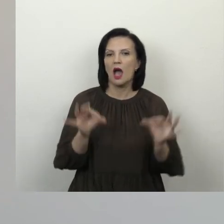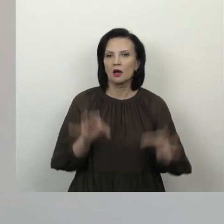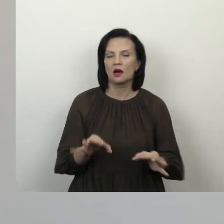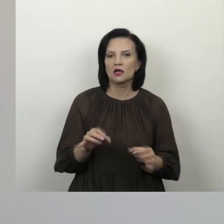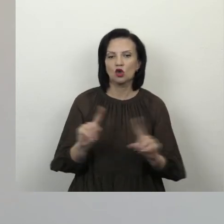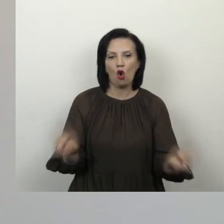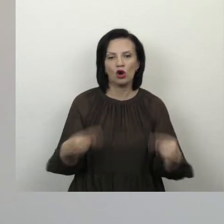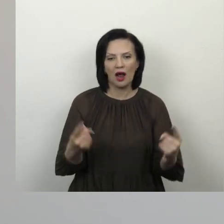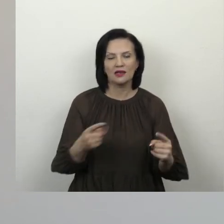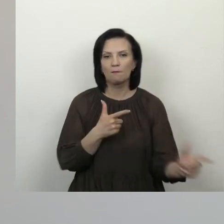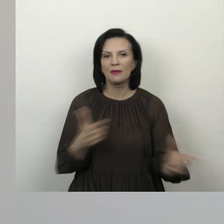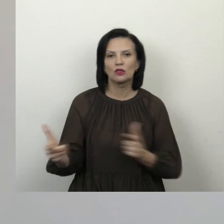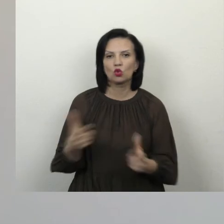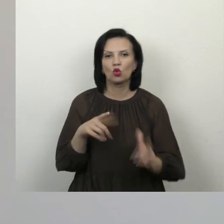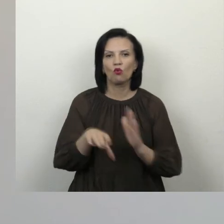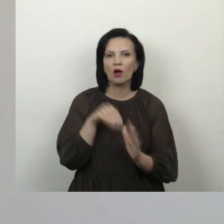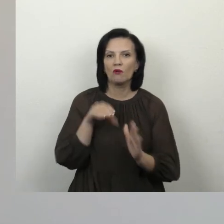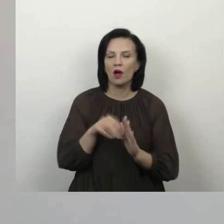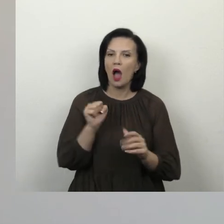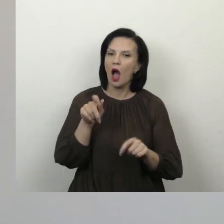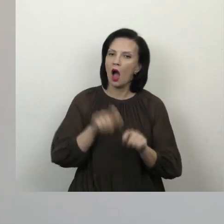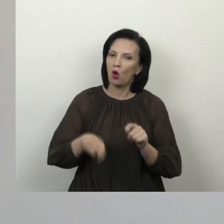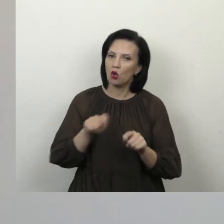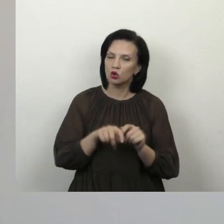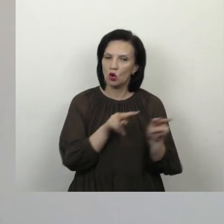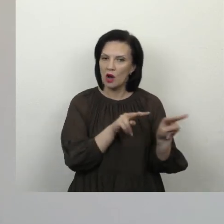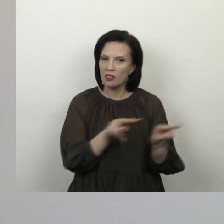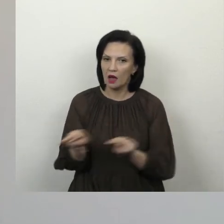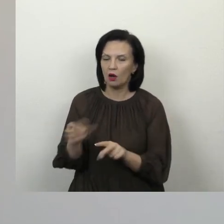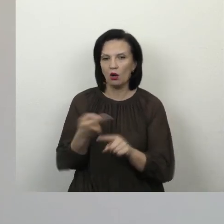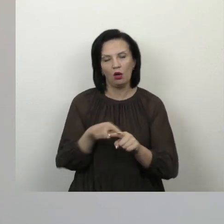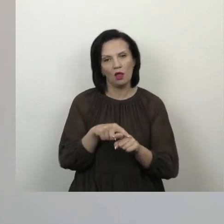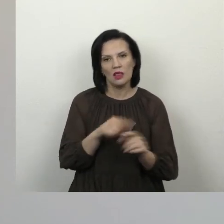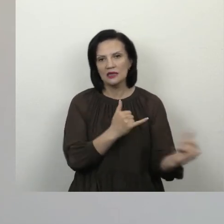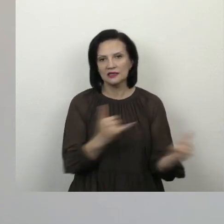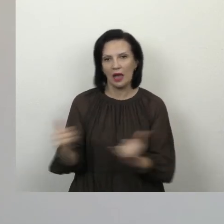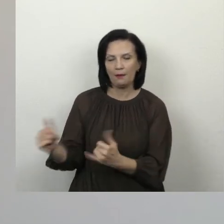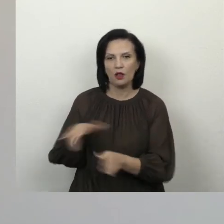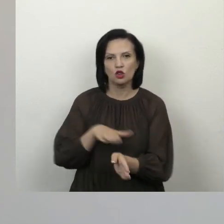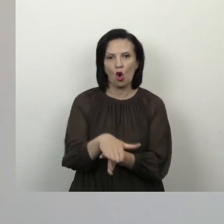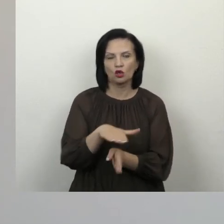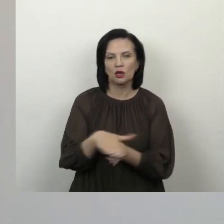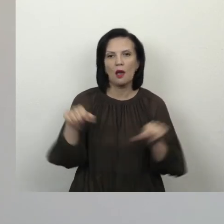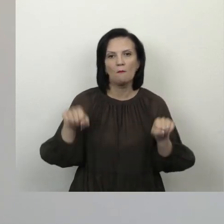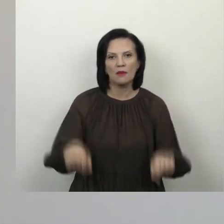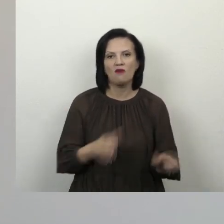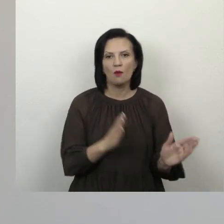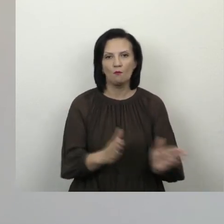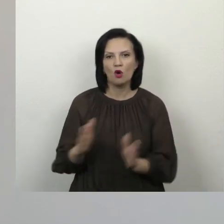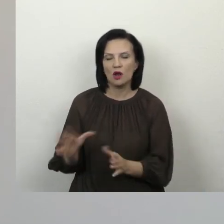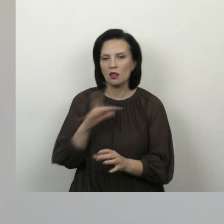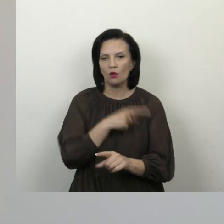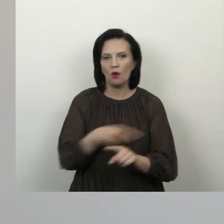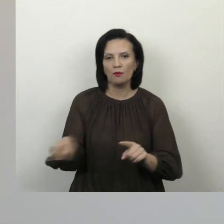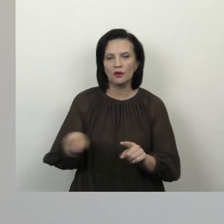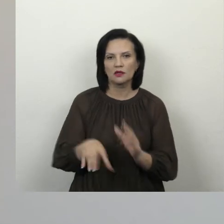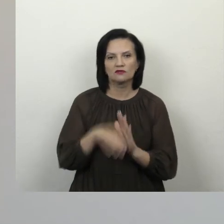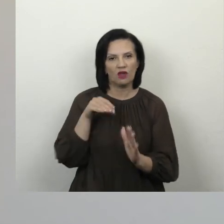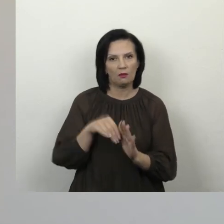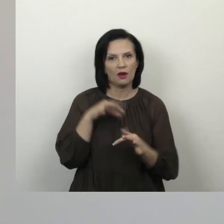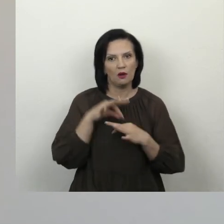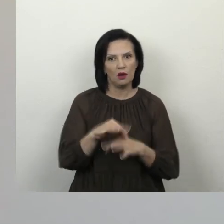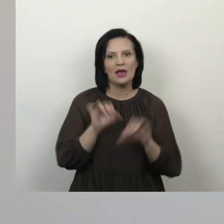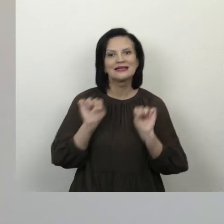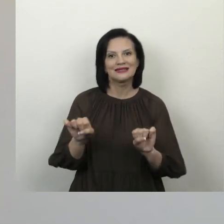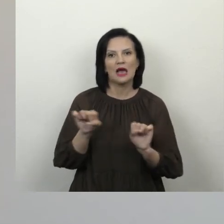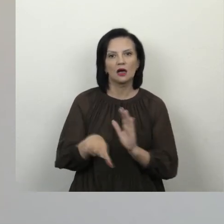controlling function. So the administrative function is the organization, preparation of the election, while the controlling function is ensuring that